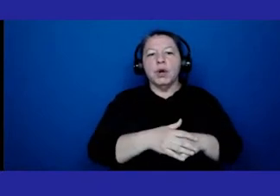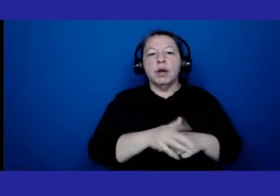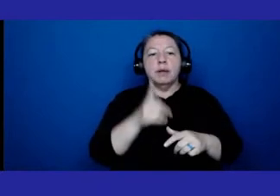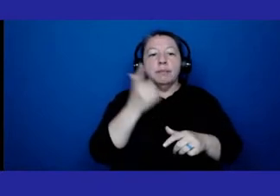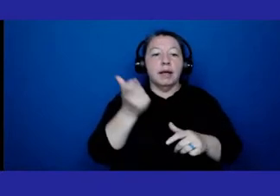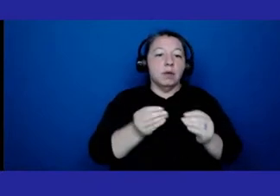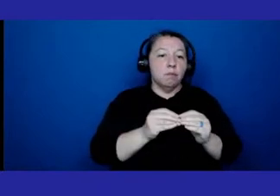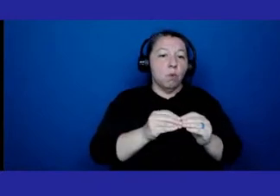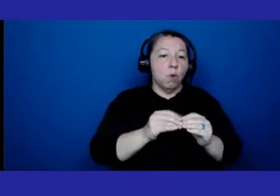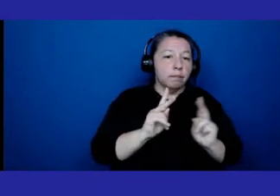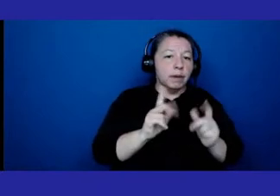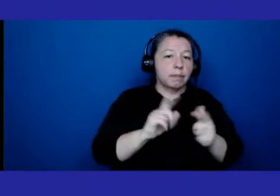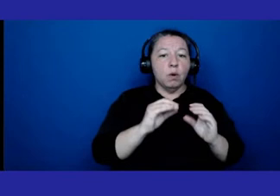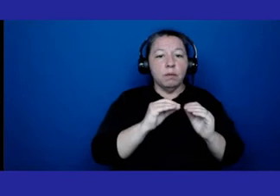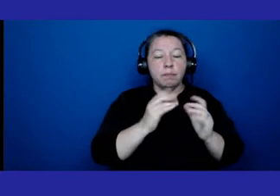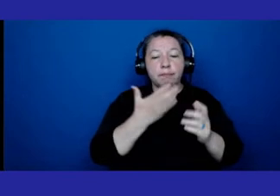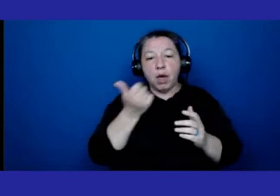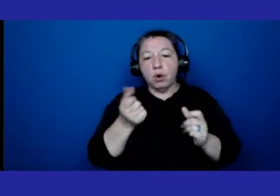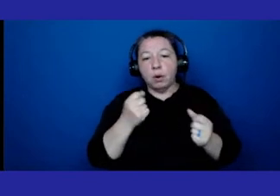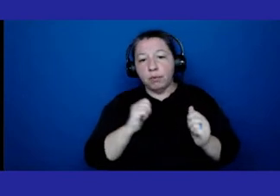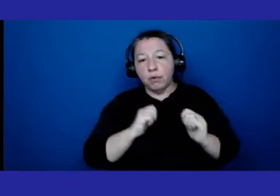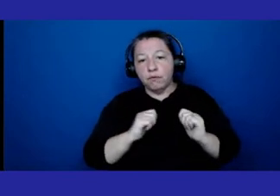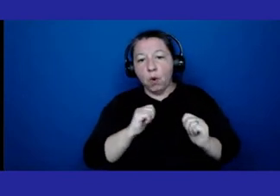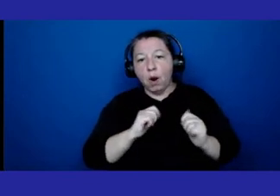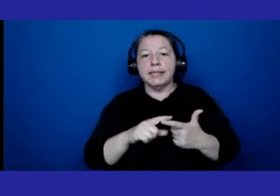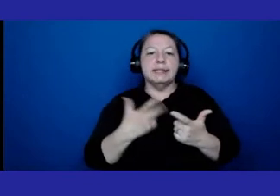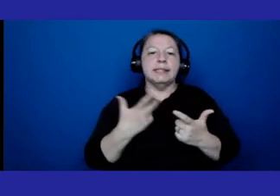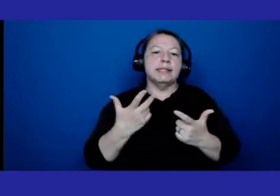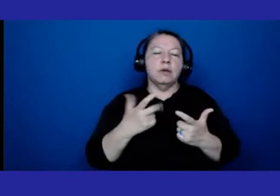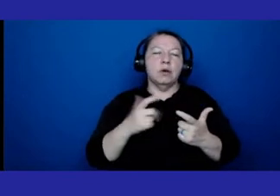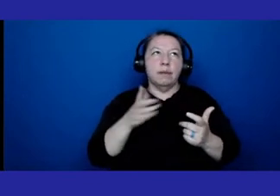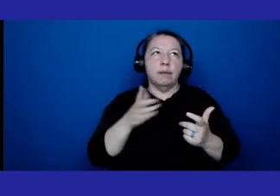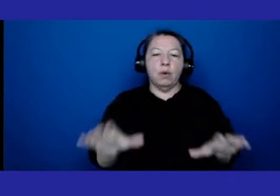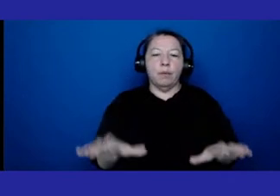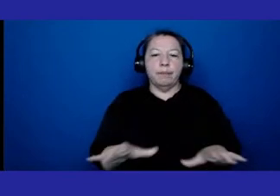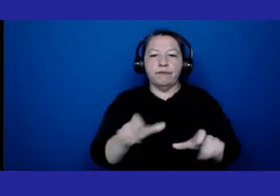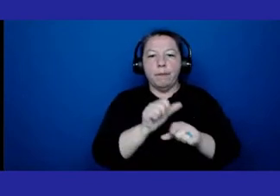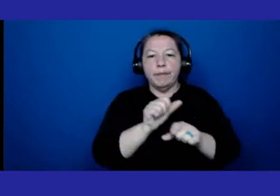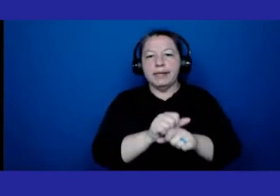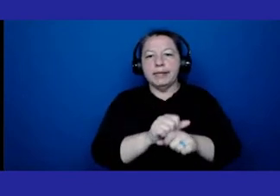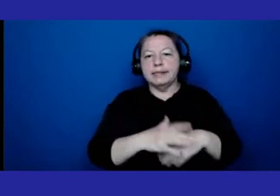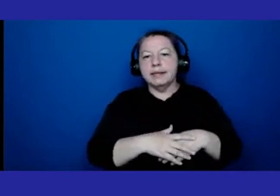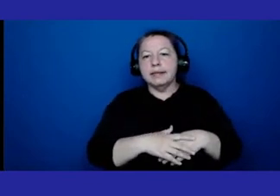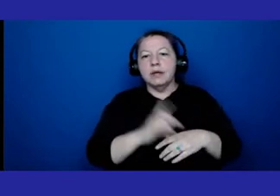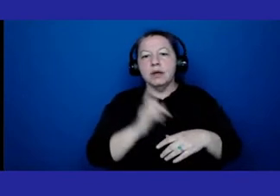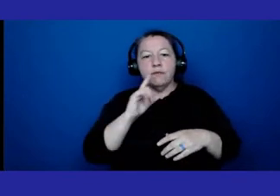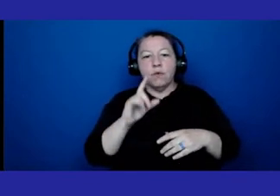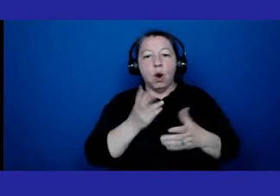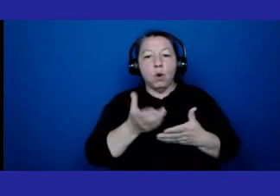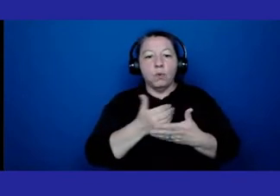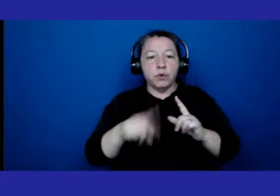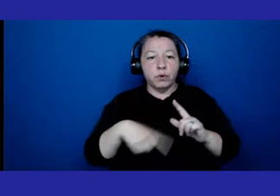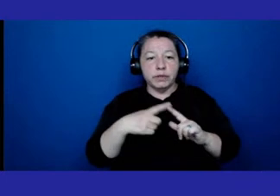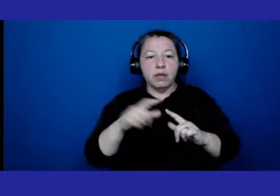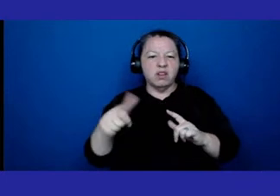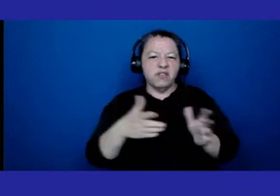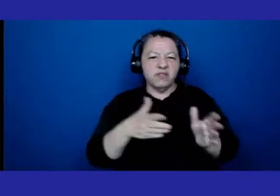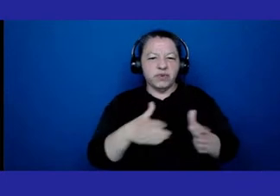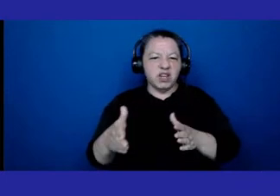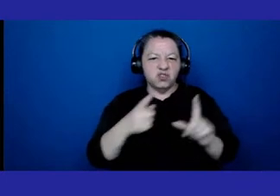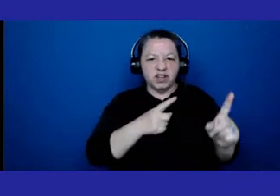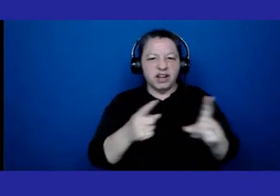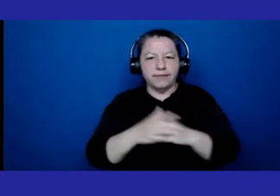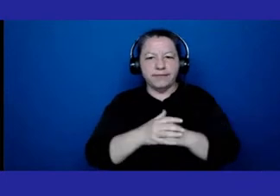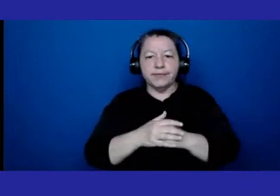solid performance on our rev cycle initiatives and other strategic initiatives. And again, compared to the same